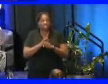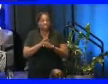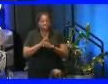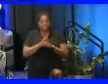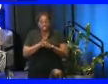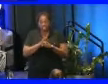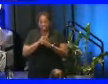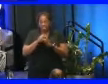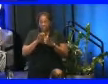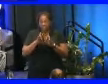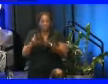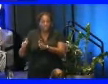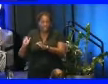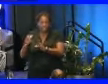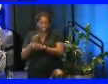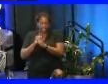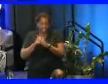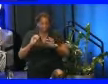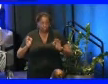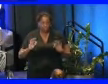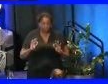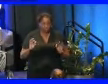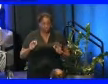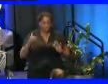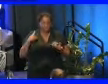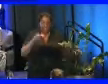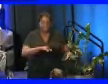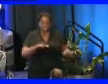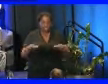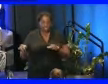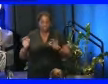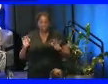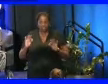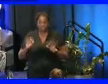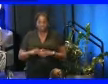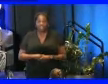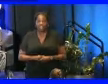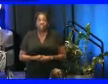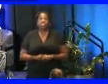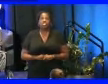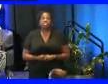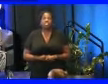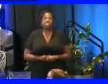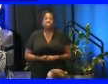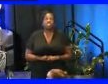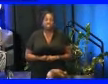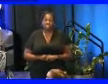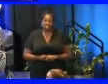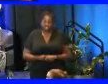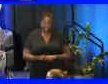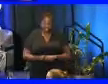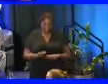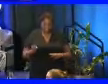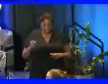furniture. And I was shocked, because he had the identical furniture to me, French provision furniture.